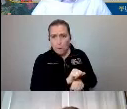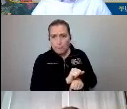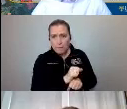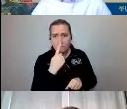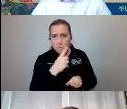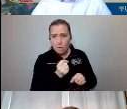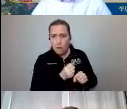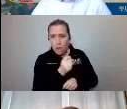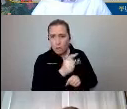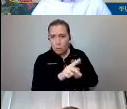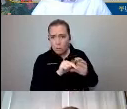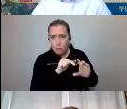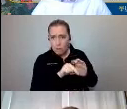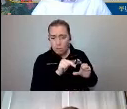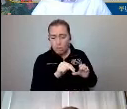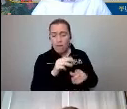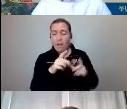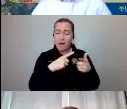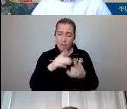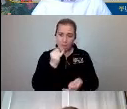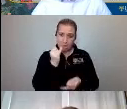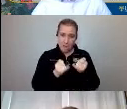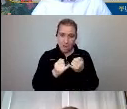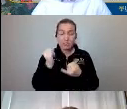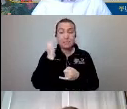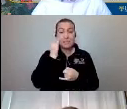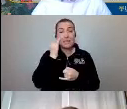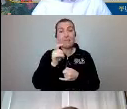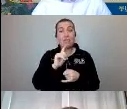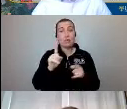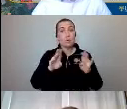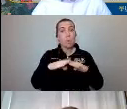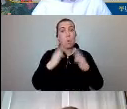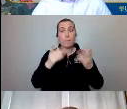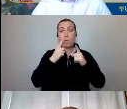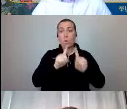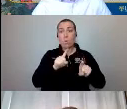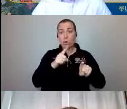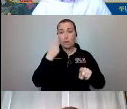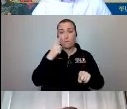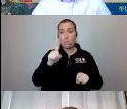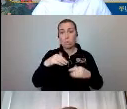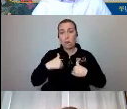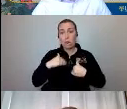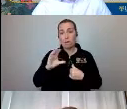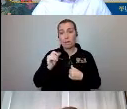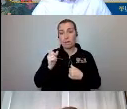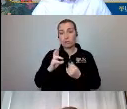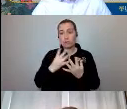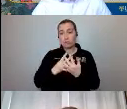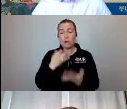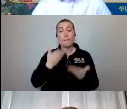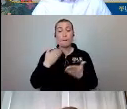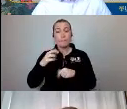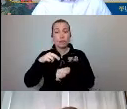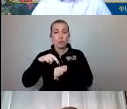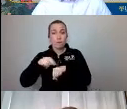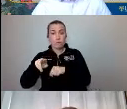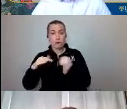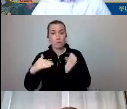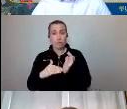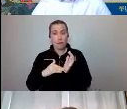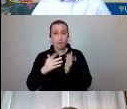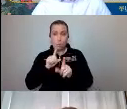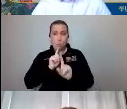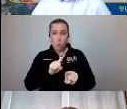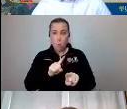The last is that if there's an open order for lung cancer screening, that the referring provider ordered it, maybe it got scheduled, they were